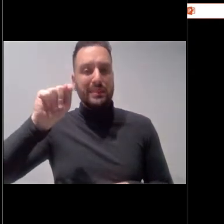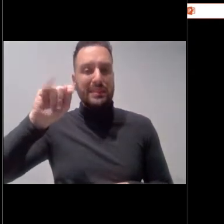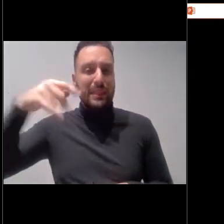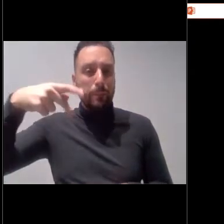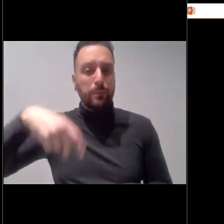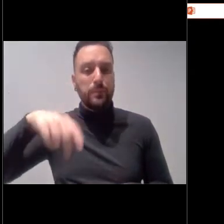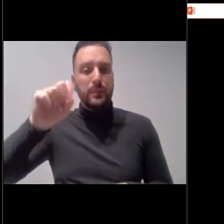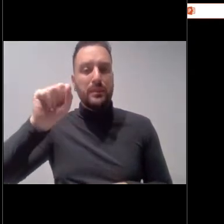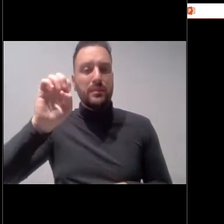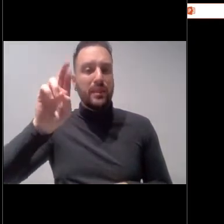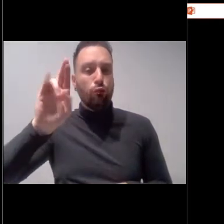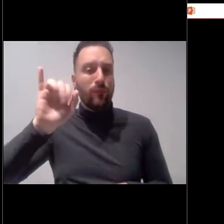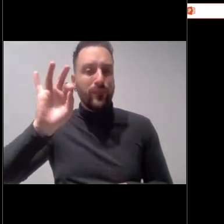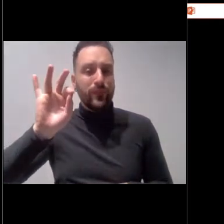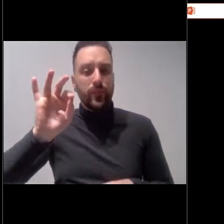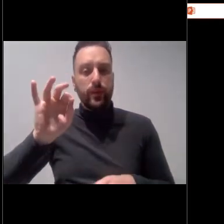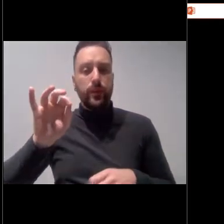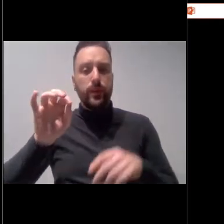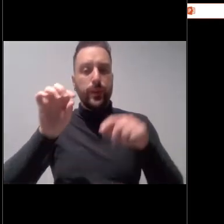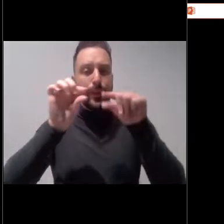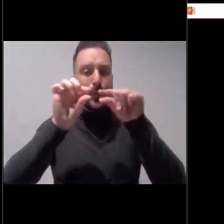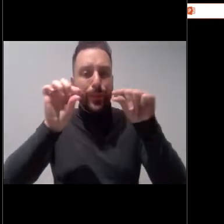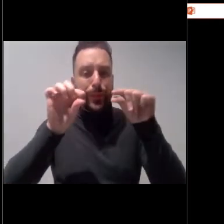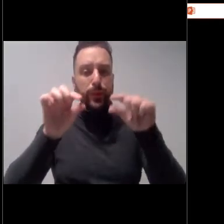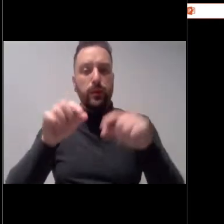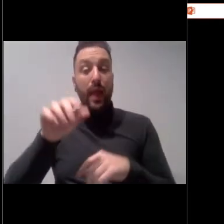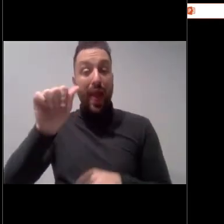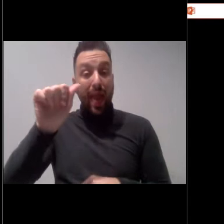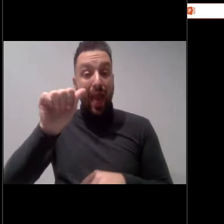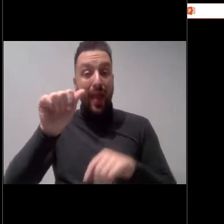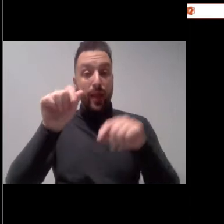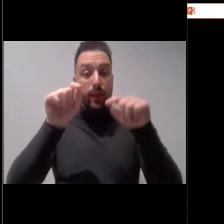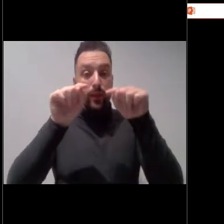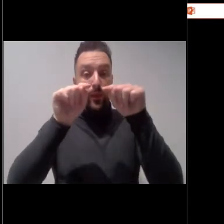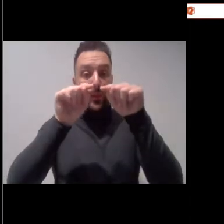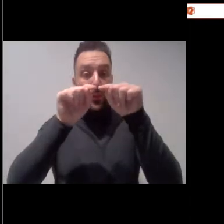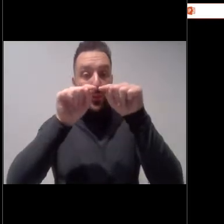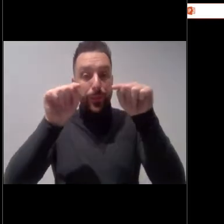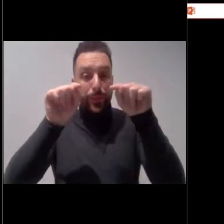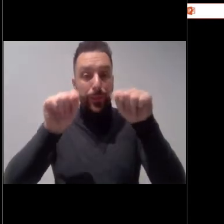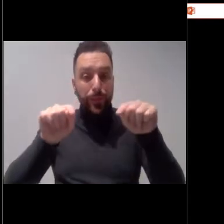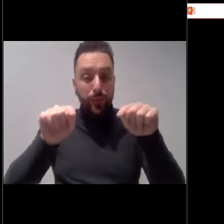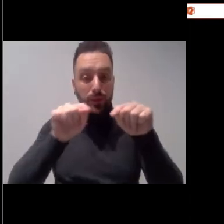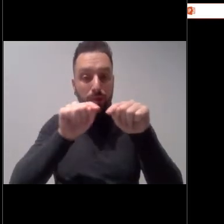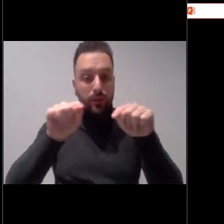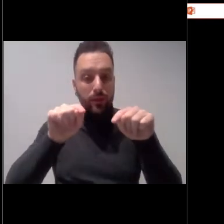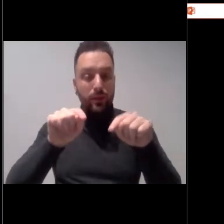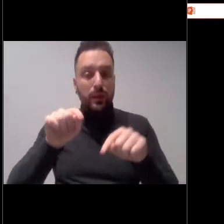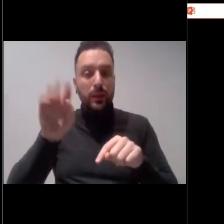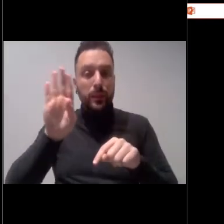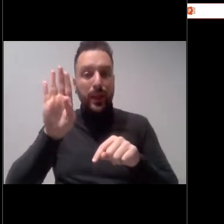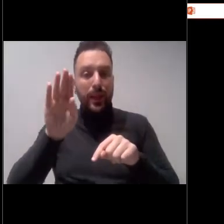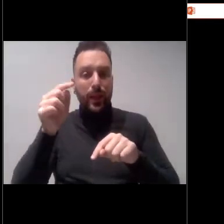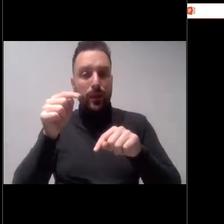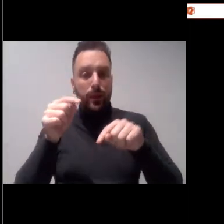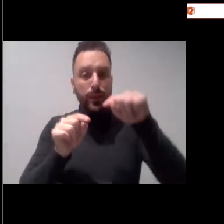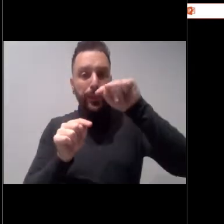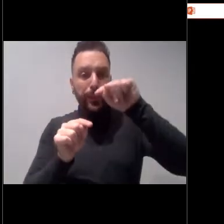in our SLAB-SERIF font, you can see the A and the B and the C all have little extra things on them, and